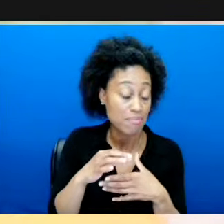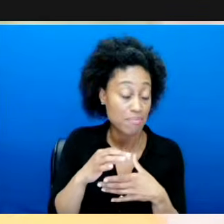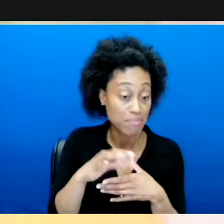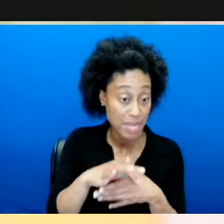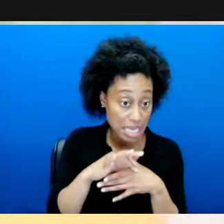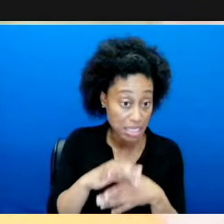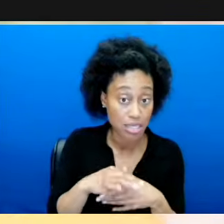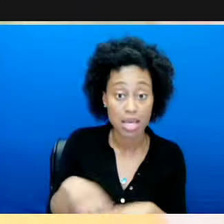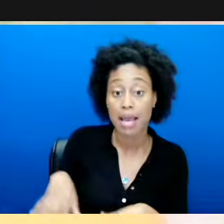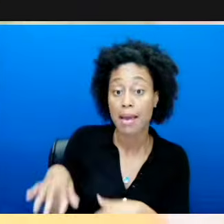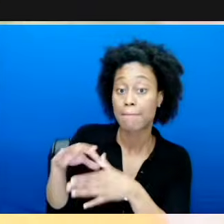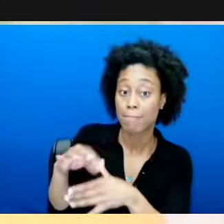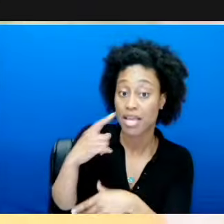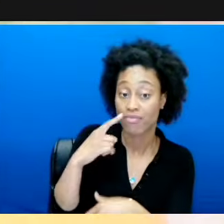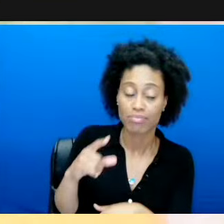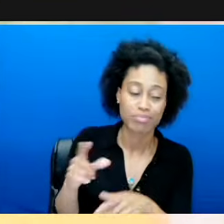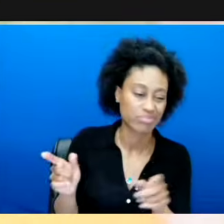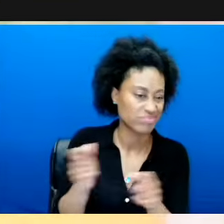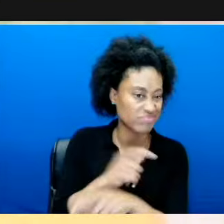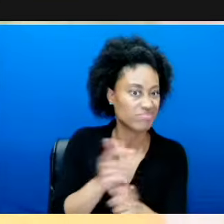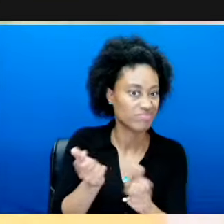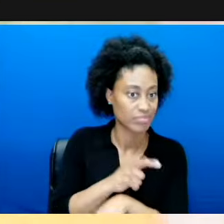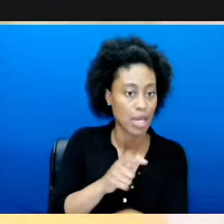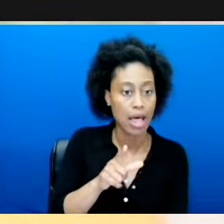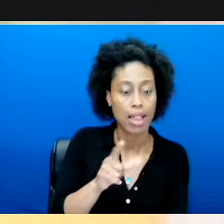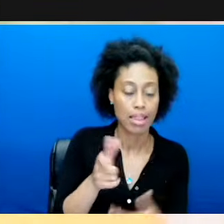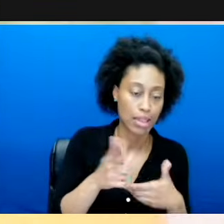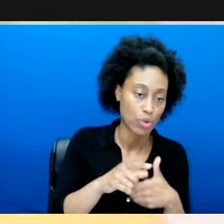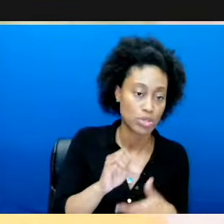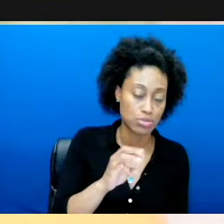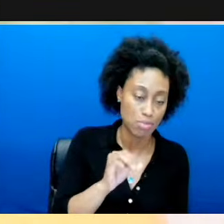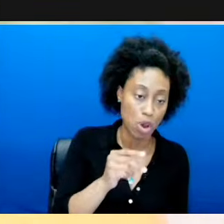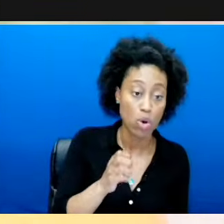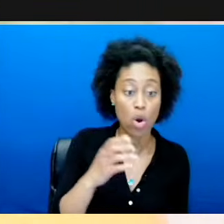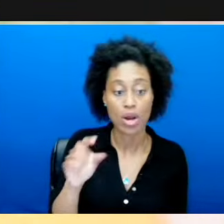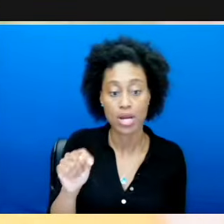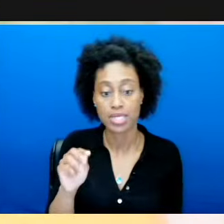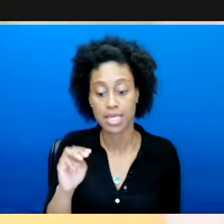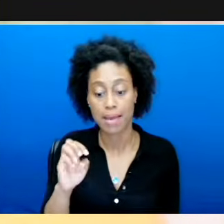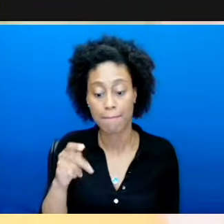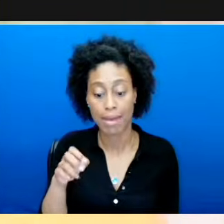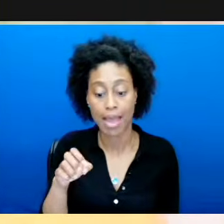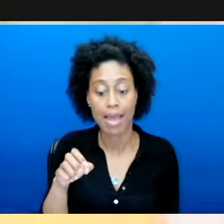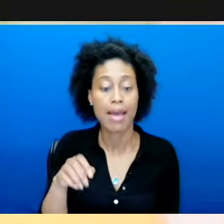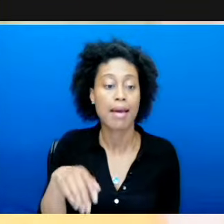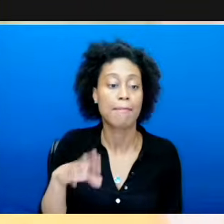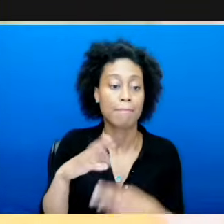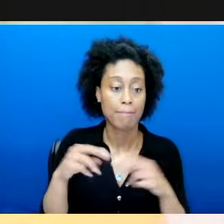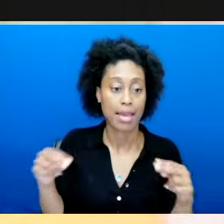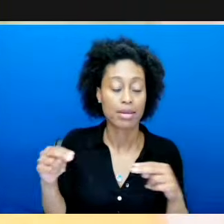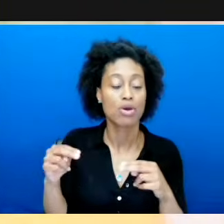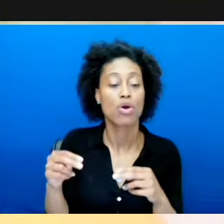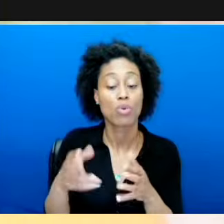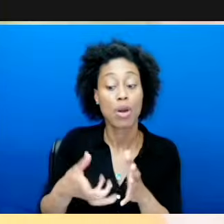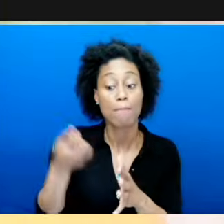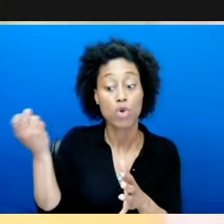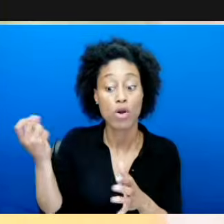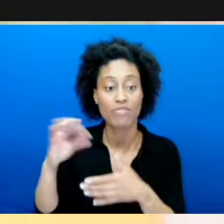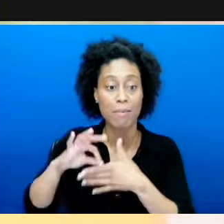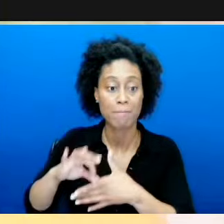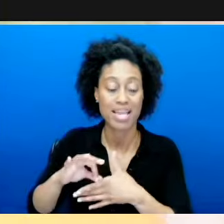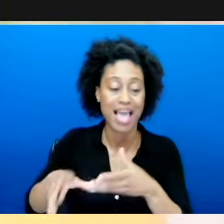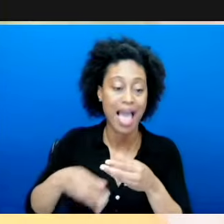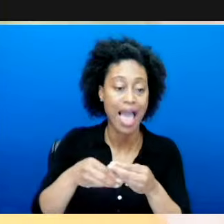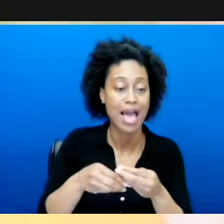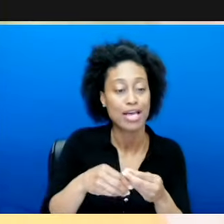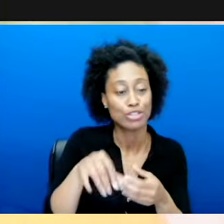the liquid smoke or tempeh bacon, remove the meat and add in smoky sauce. I forgot what it's called.